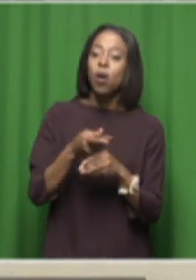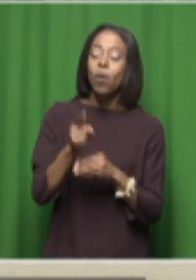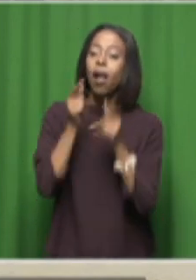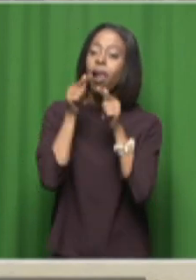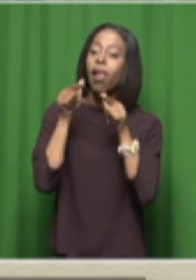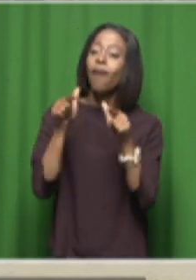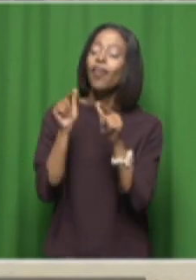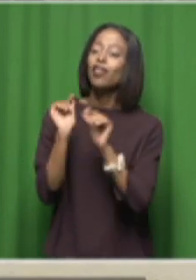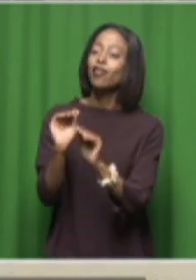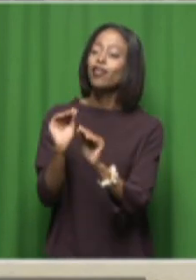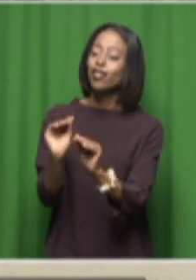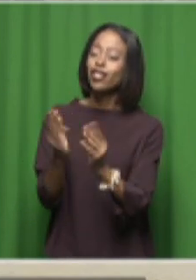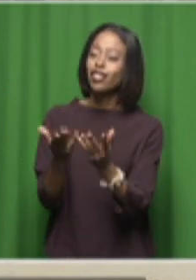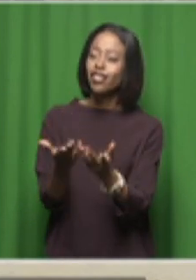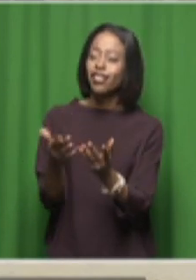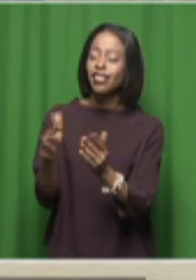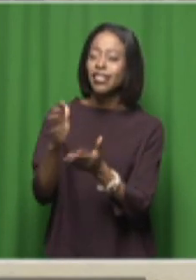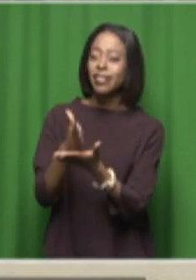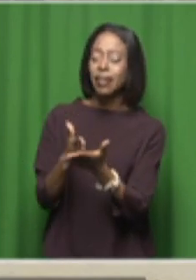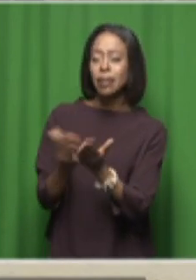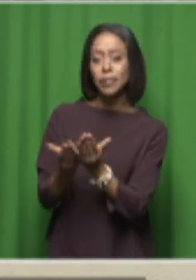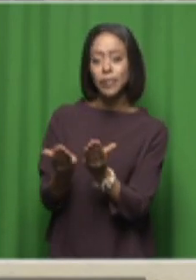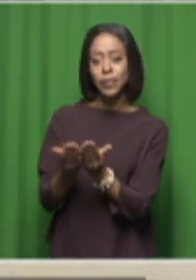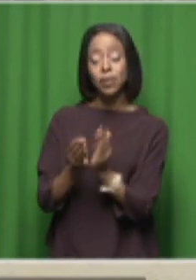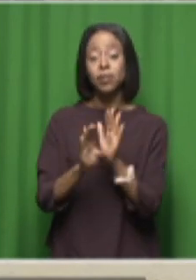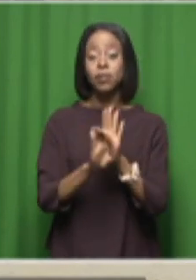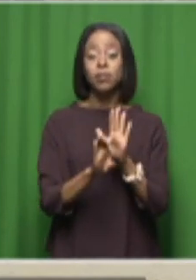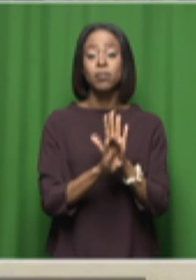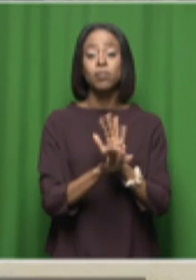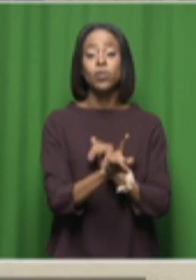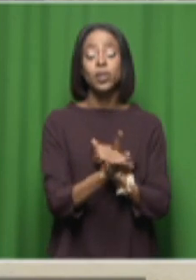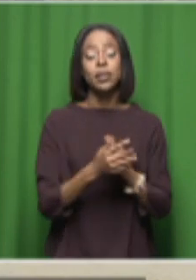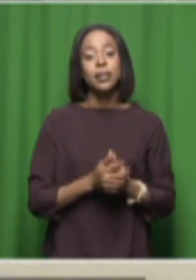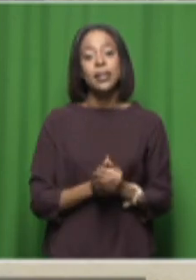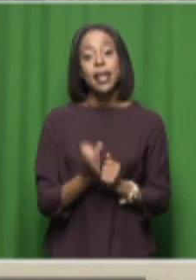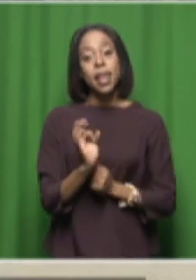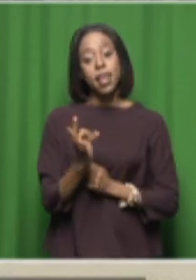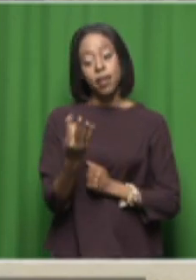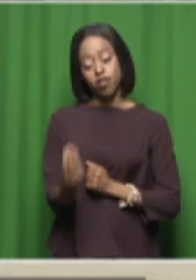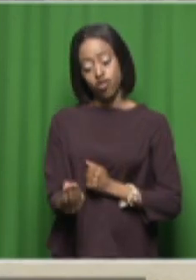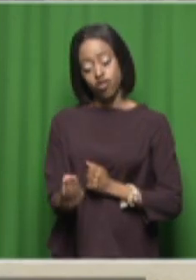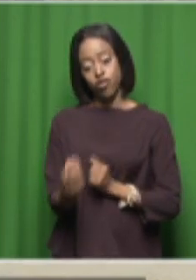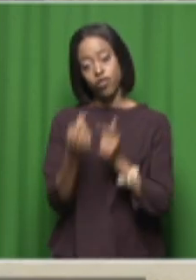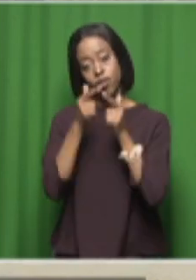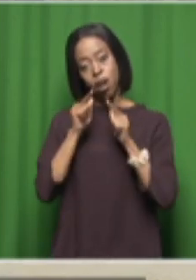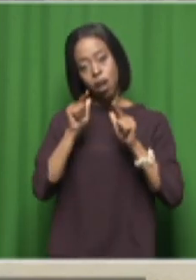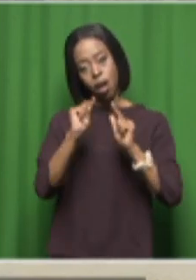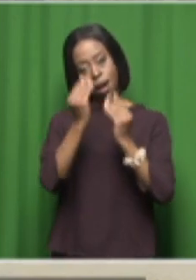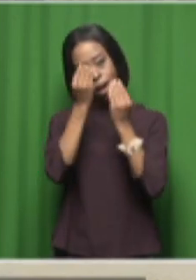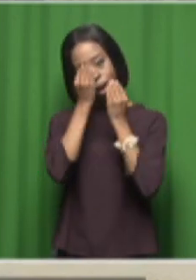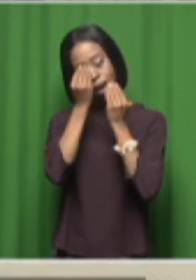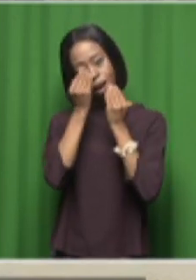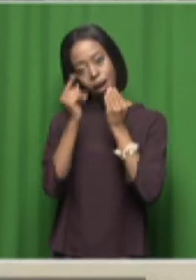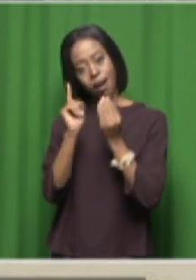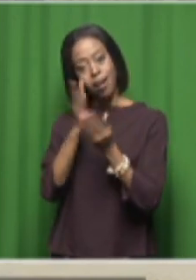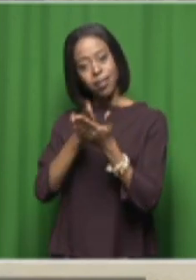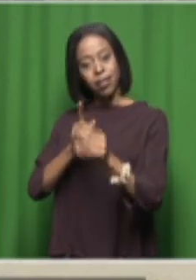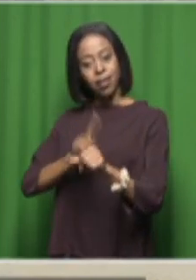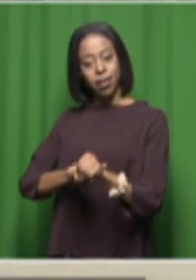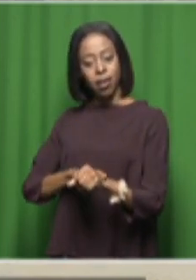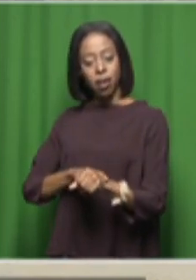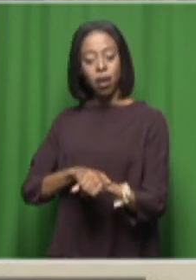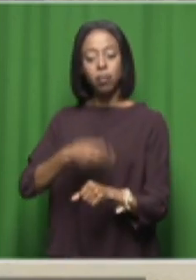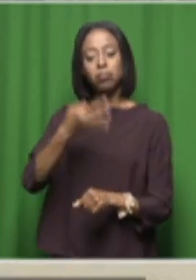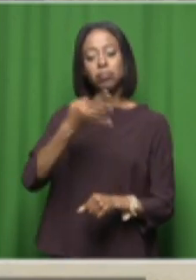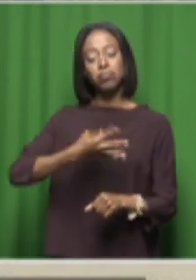language of teaching and learning in a particular school. So, for example, if a child's language of teaching and learning is sometimes the